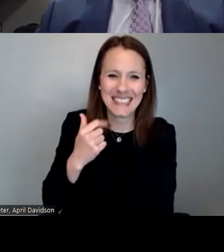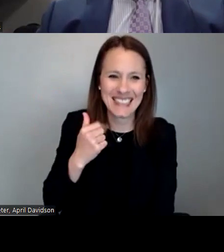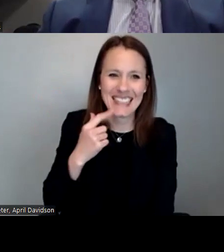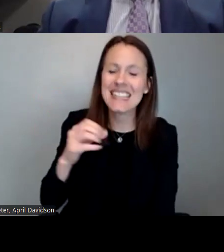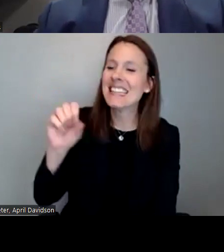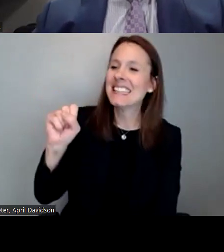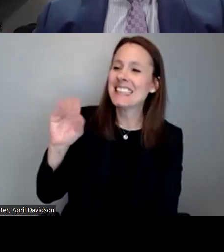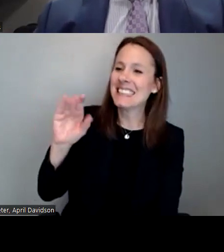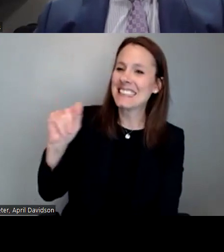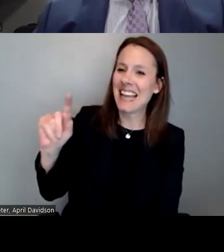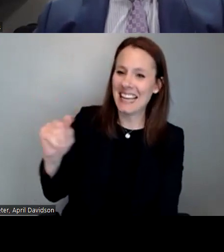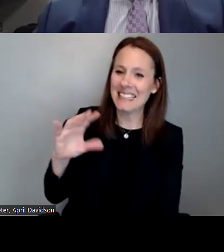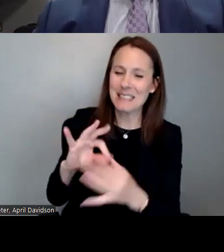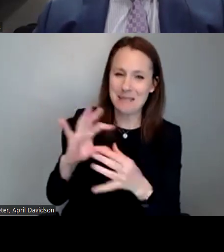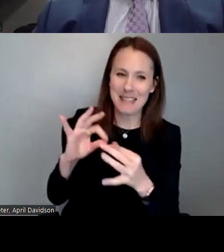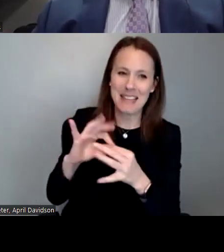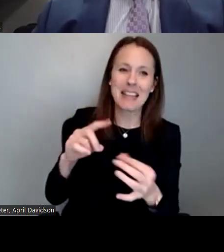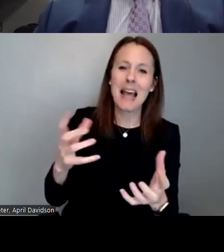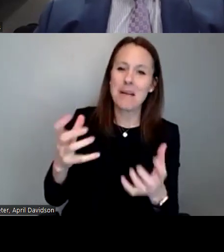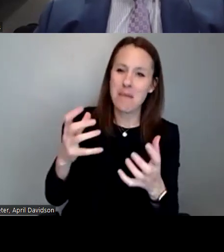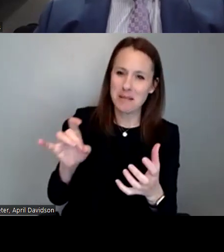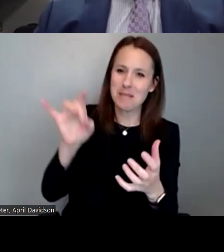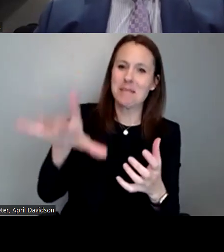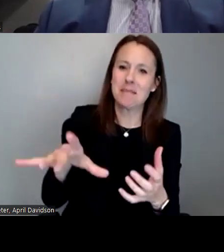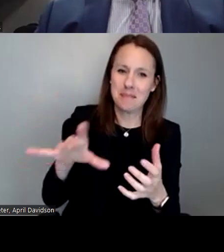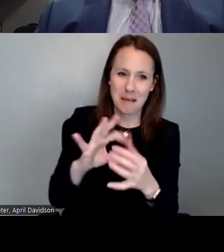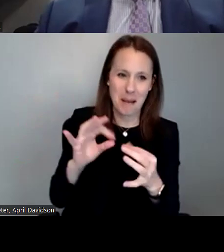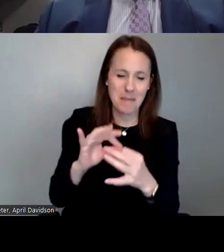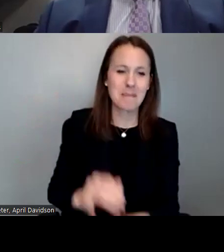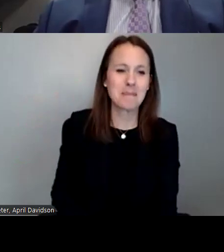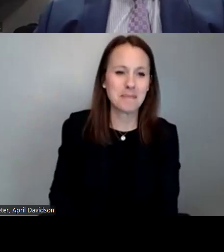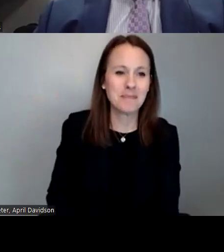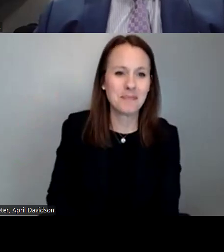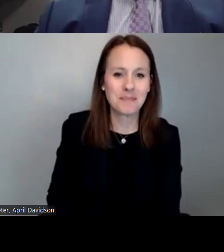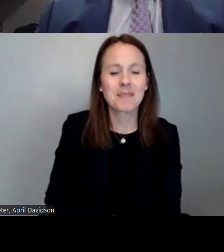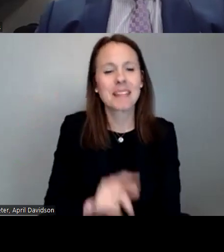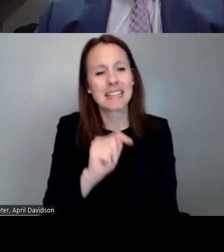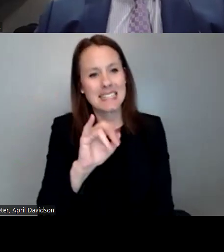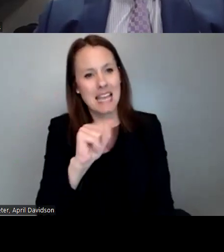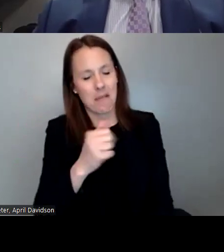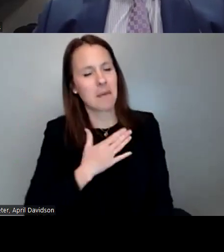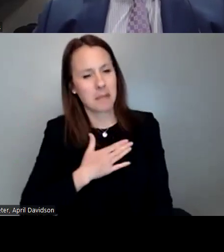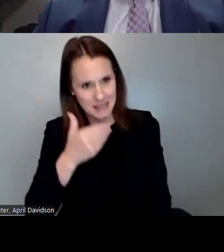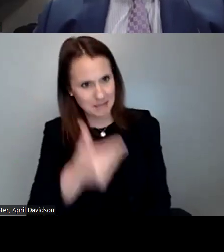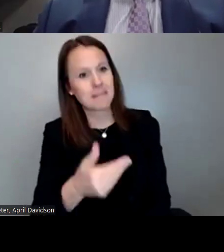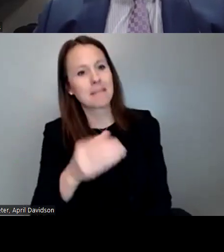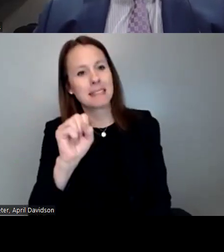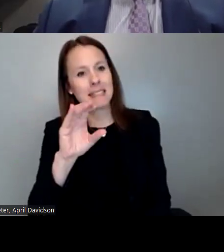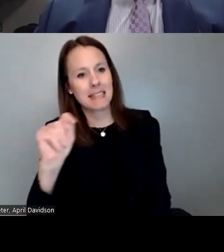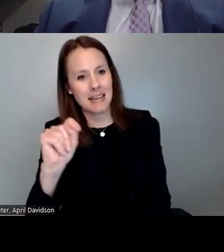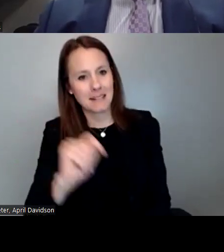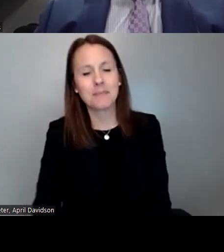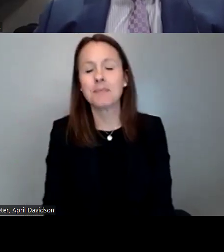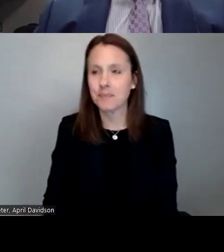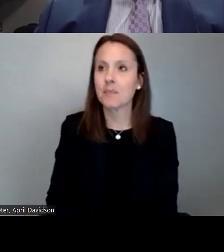Tiara, this is Scott. I'd like to make a comment. This is Tiara. Go ahead, Scott. Thank you.